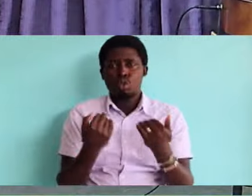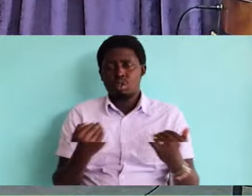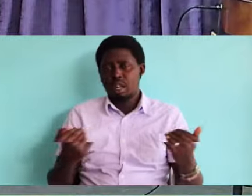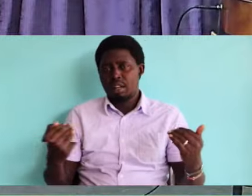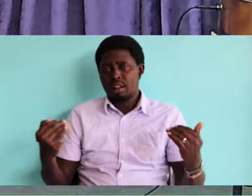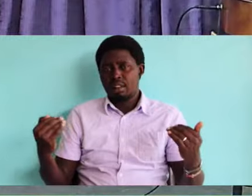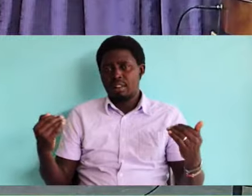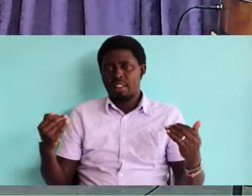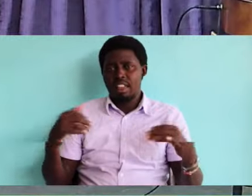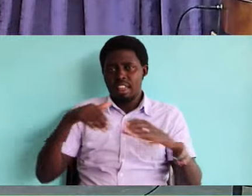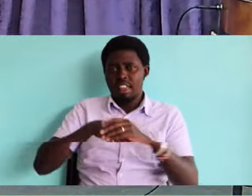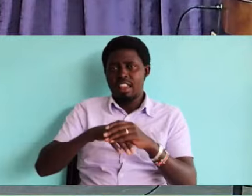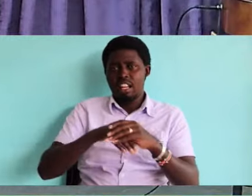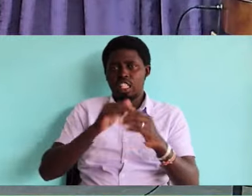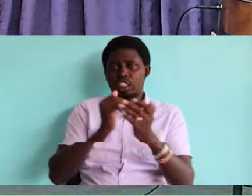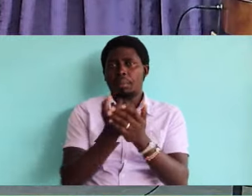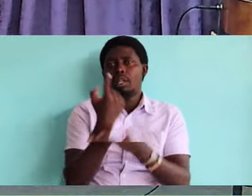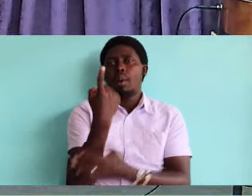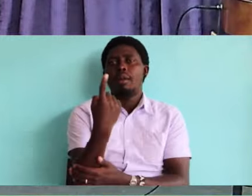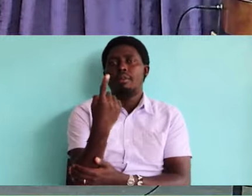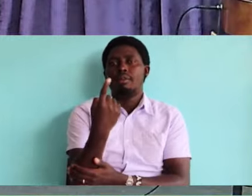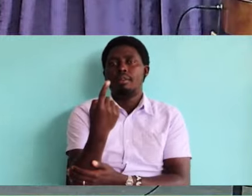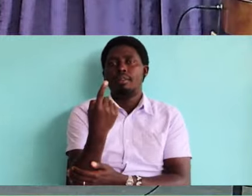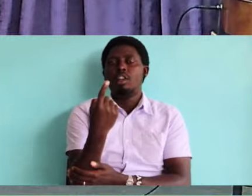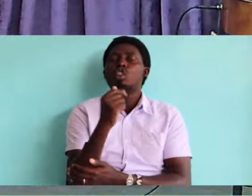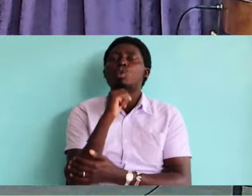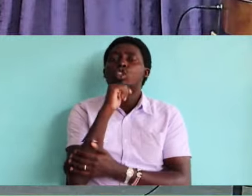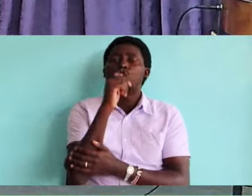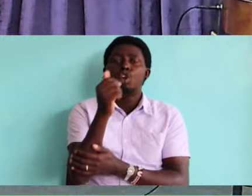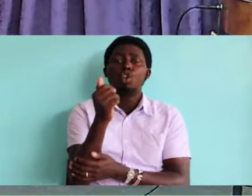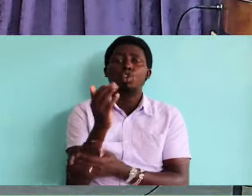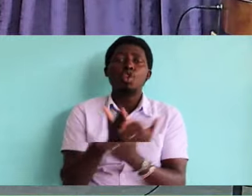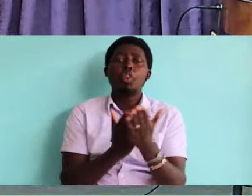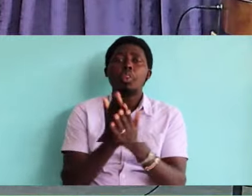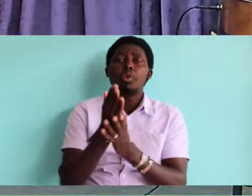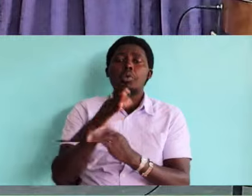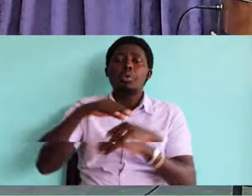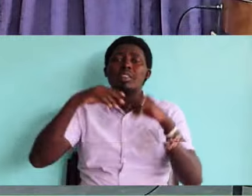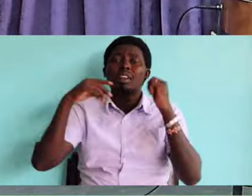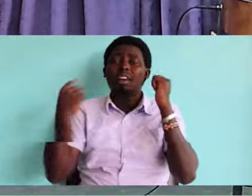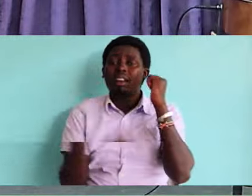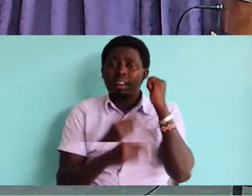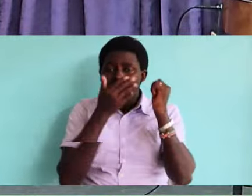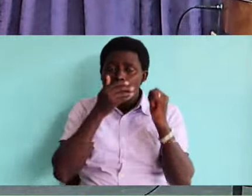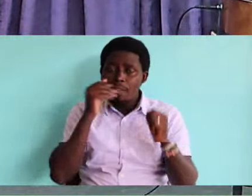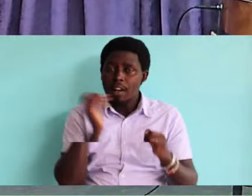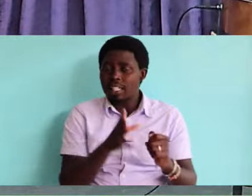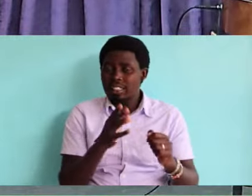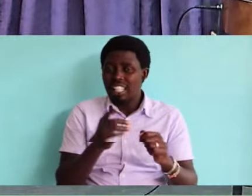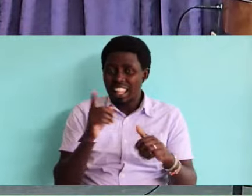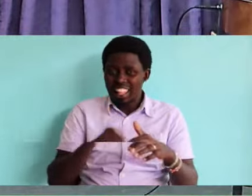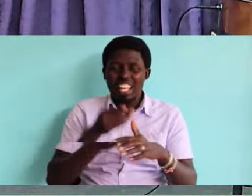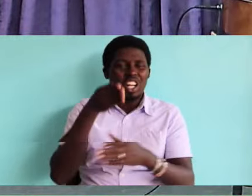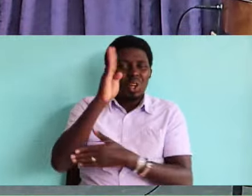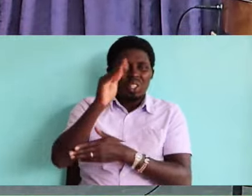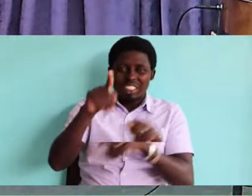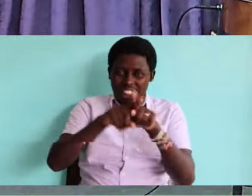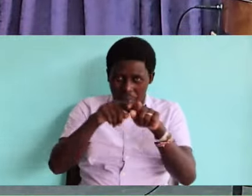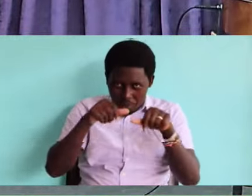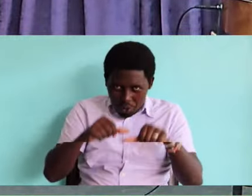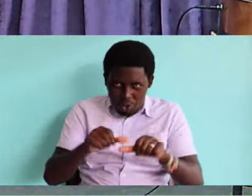as a result of the curse. And still God went ahead. God went ahead and blessed